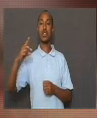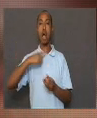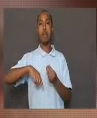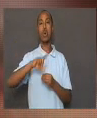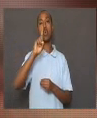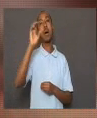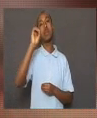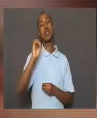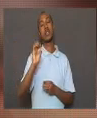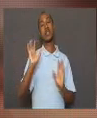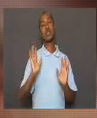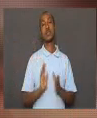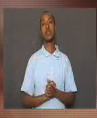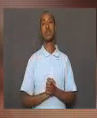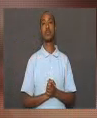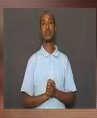1% is plenty.